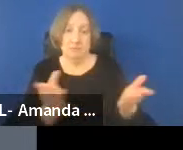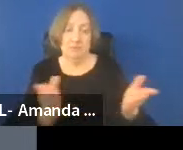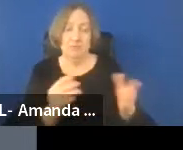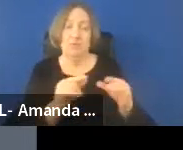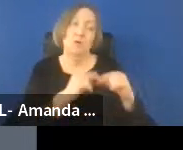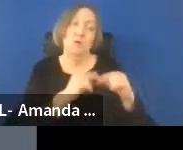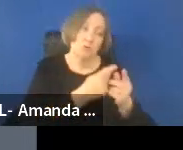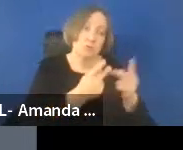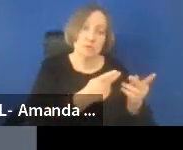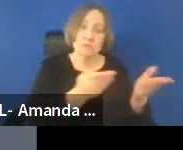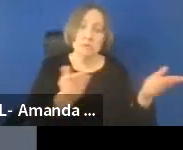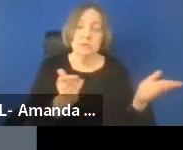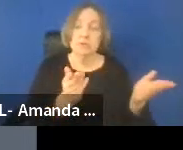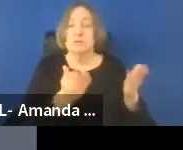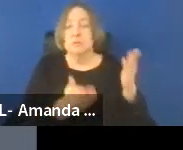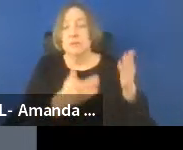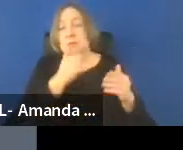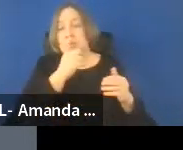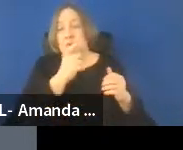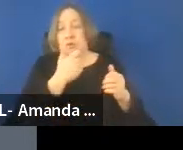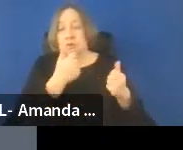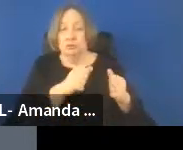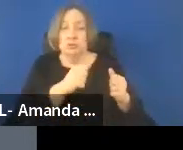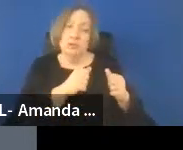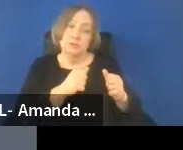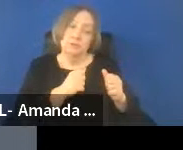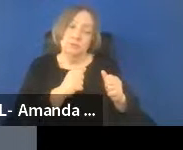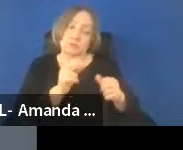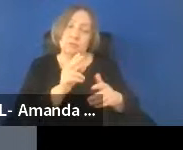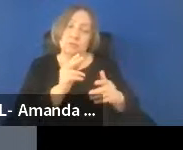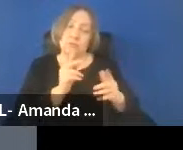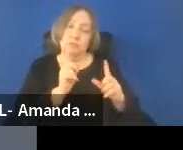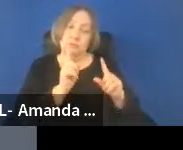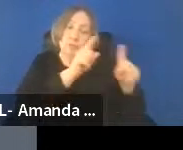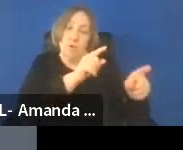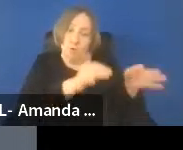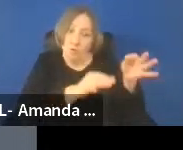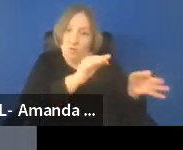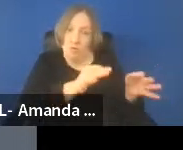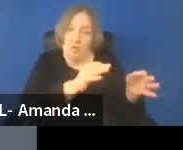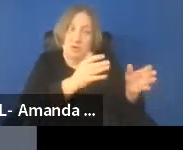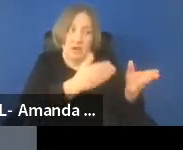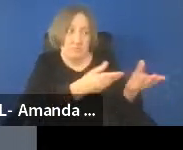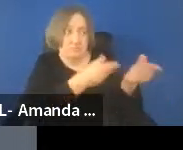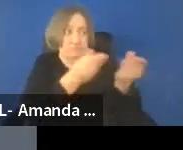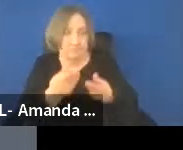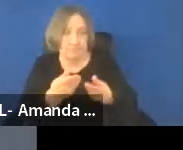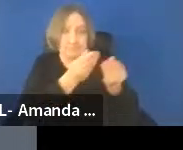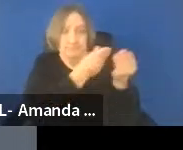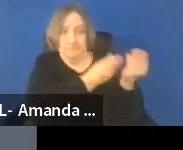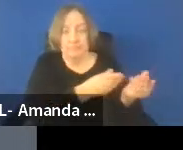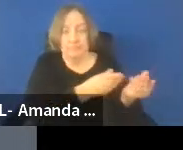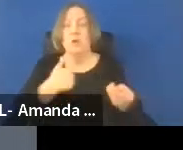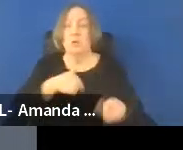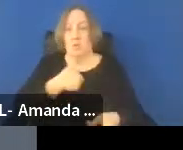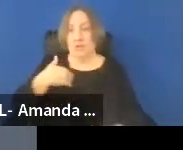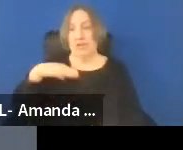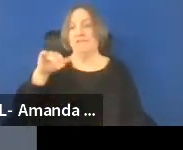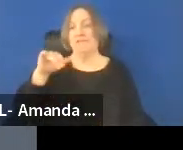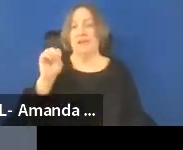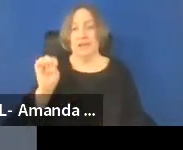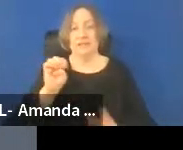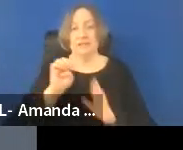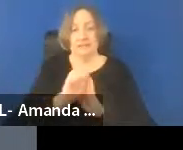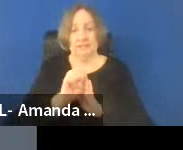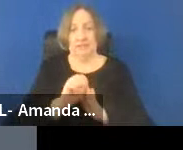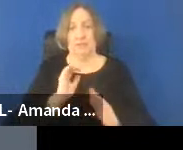of individuals who may be pursuing that route. And we have case examples on our